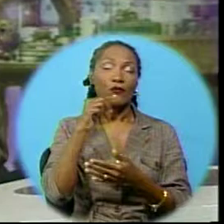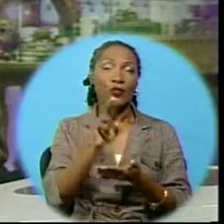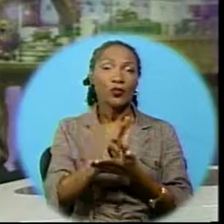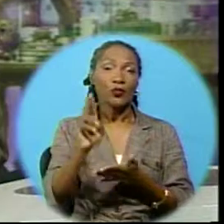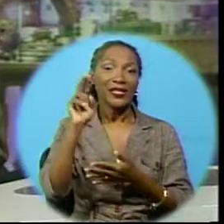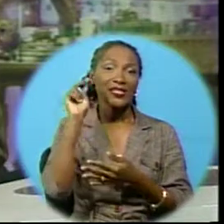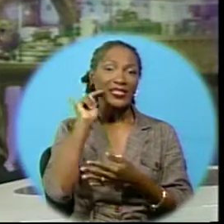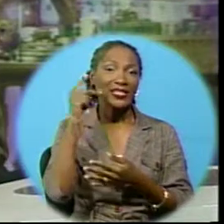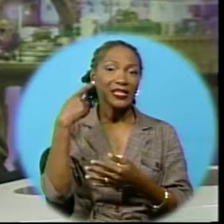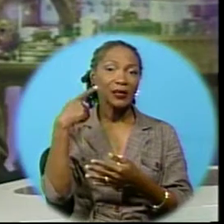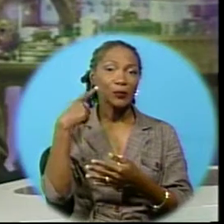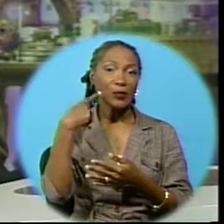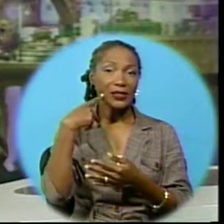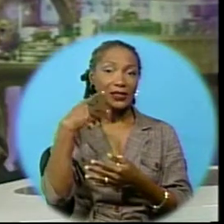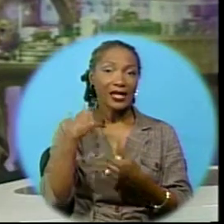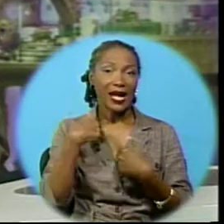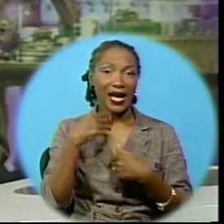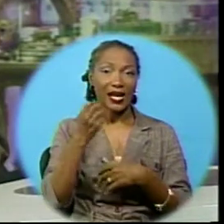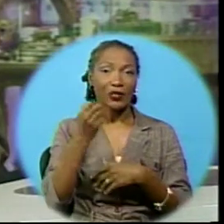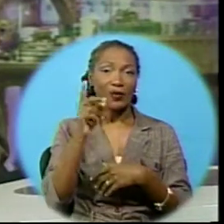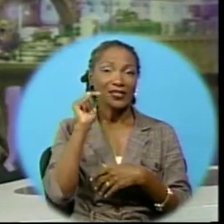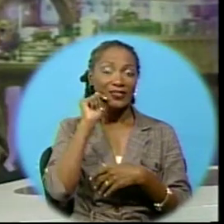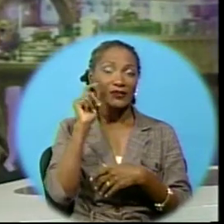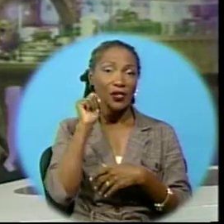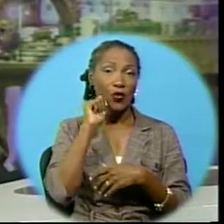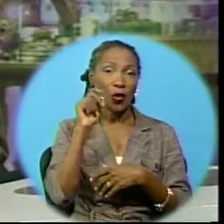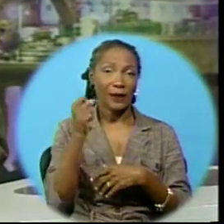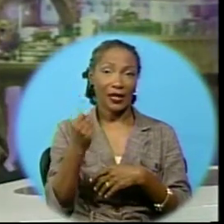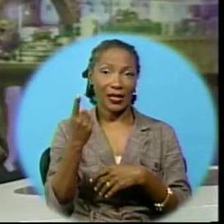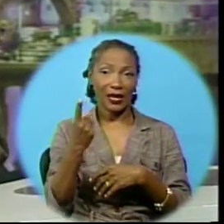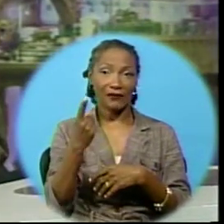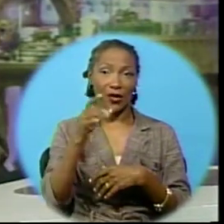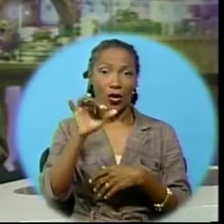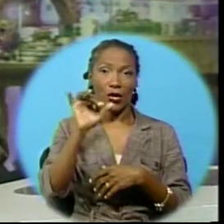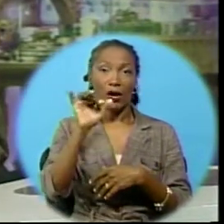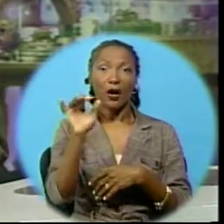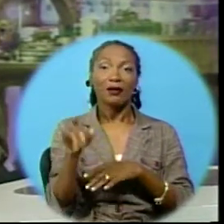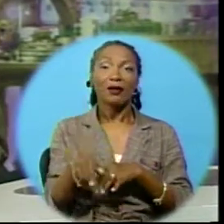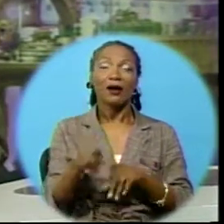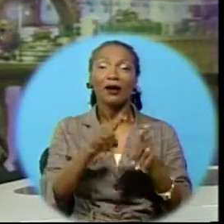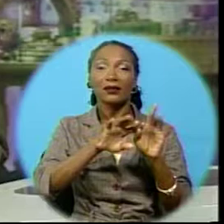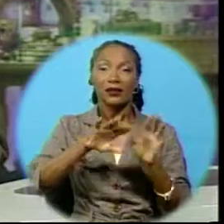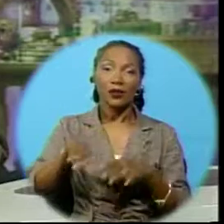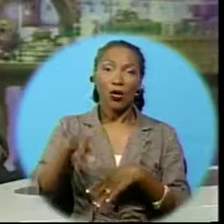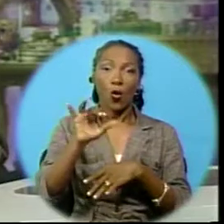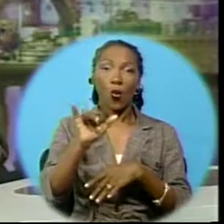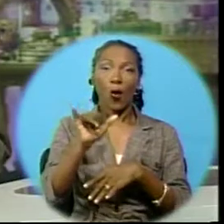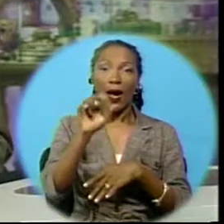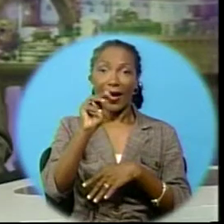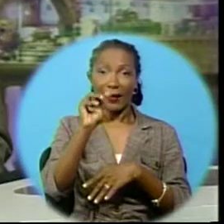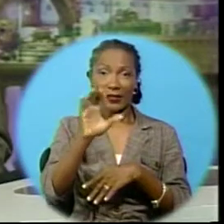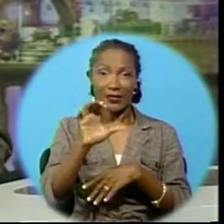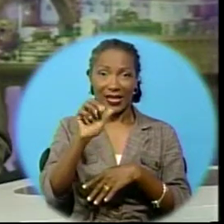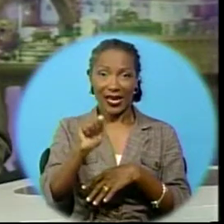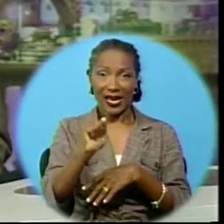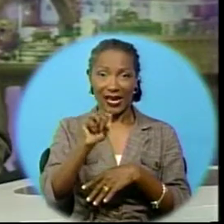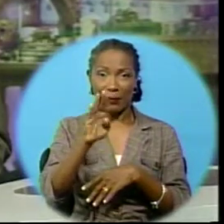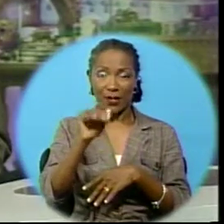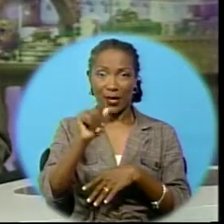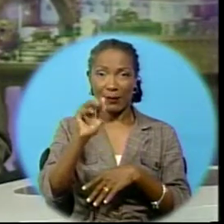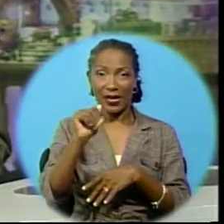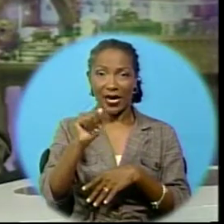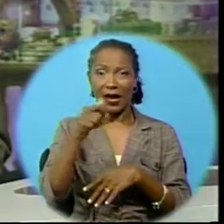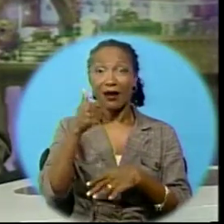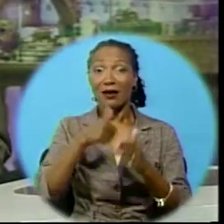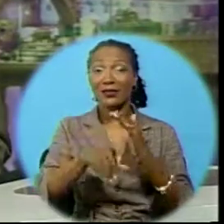12, while Tiffany Thorpe had 11. Meanwhile, YMCA Wildcats are the BABA Under-19 champs. Also playing